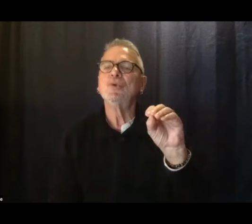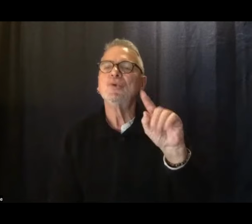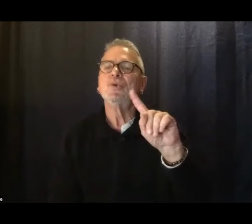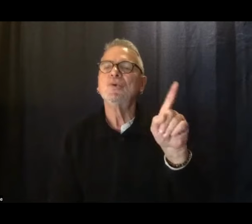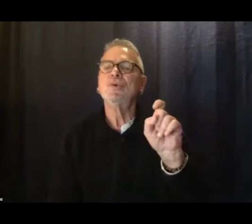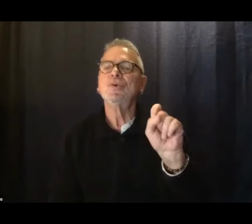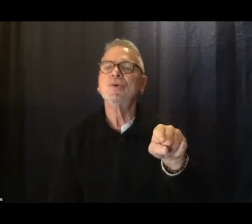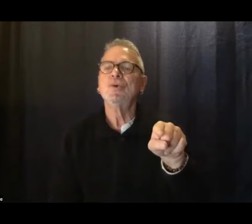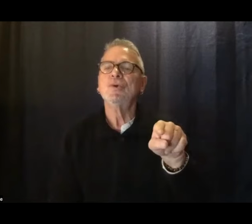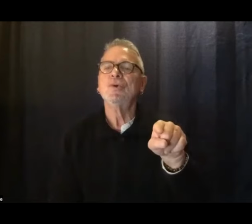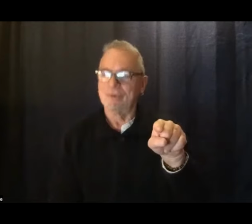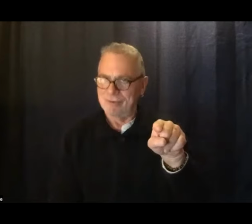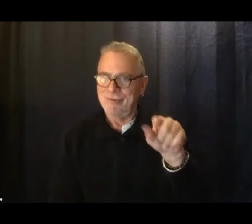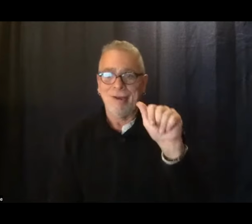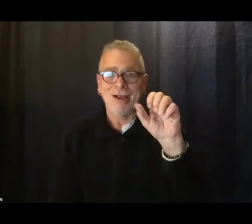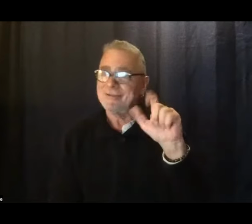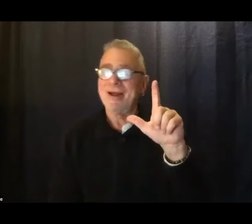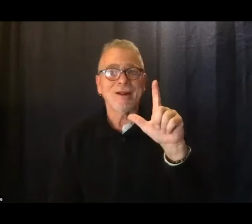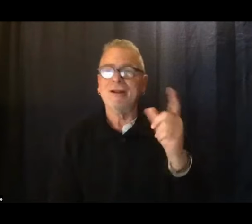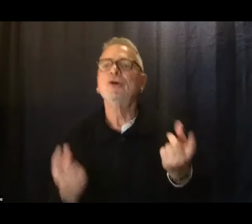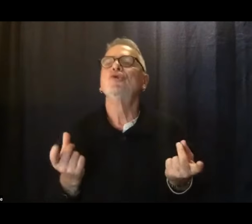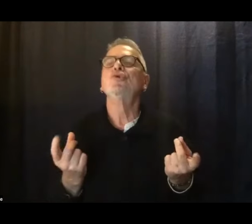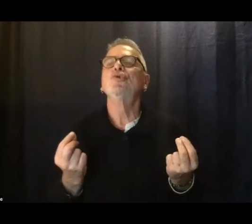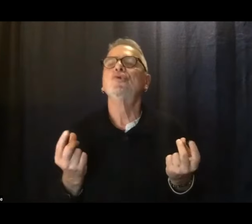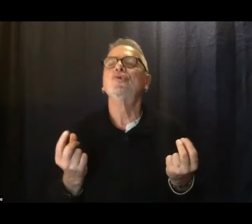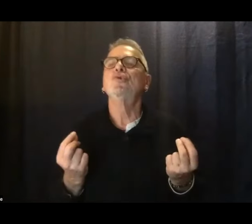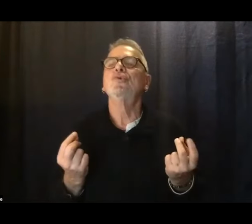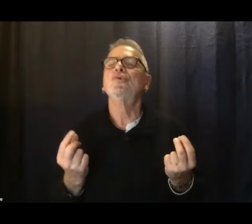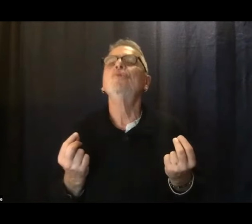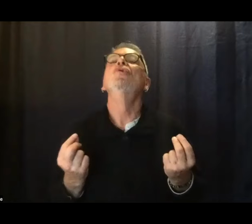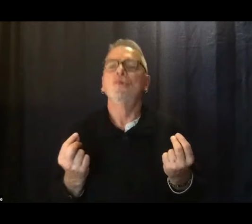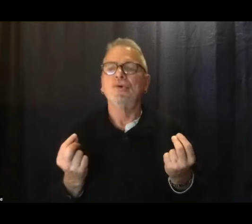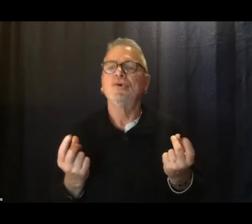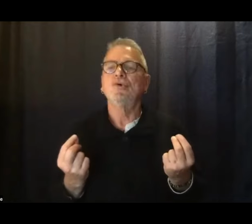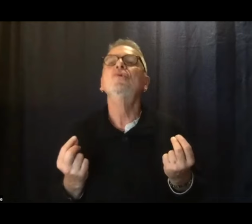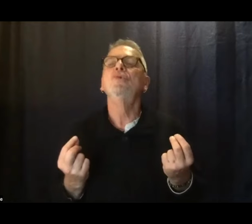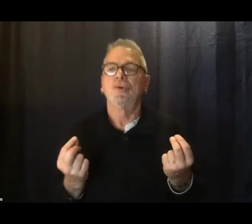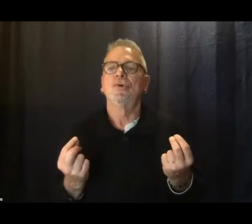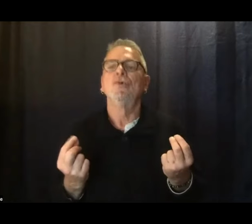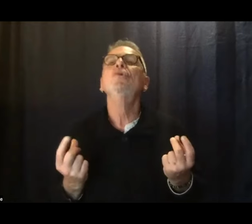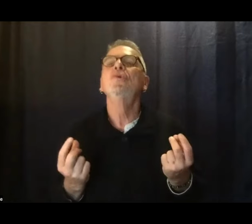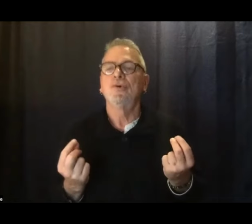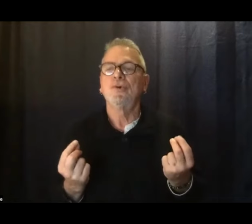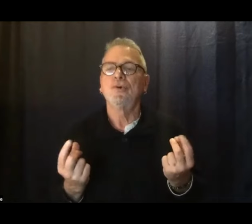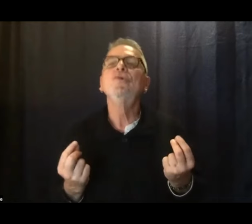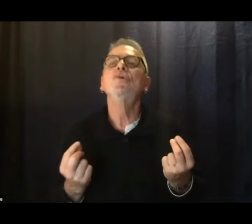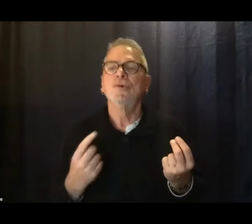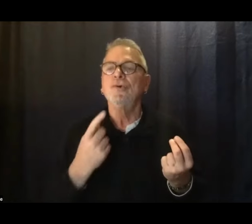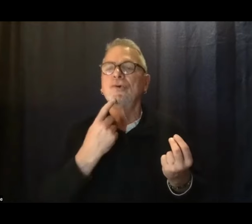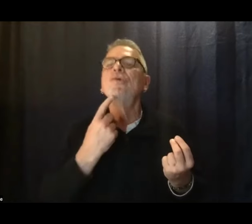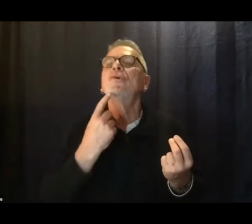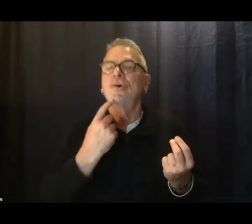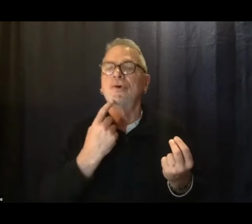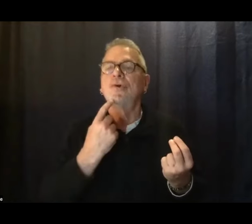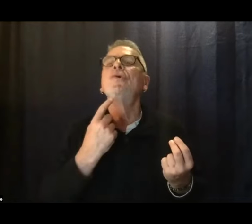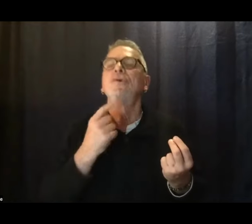What did you do? That would be the English, right? ASL. What are you doing? What'd you do? What are you doing?